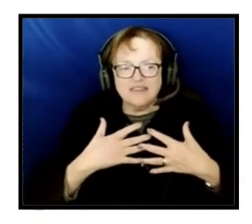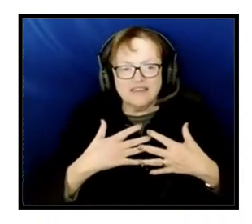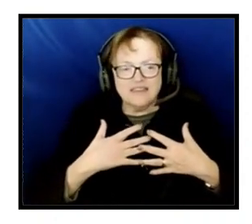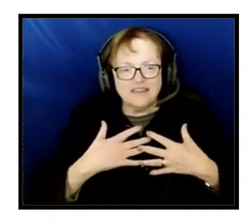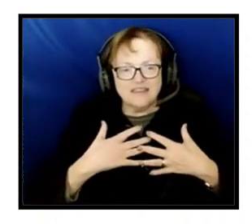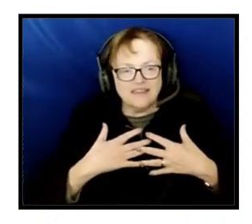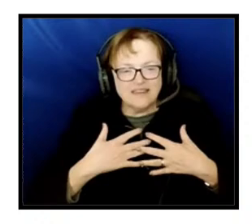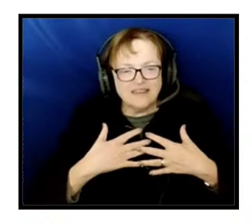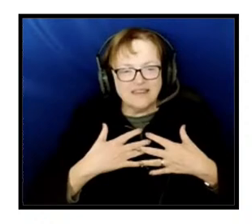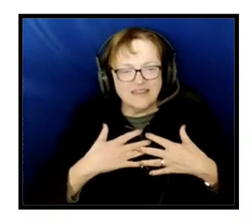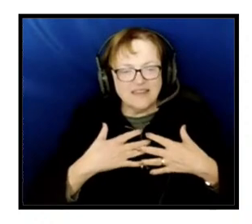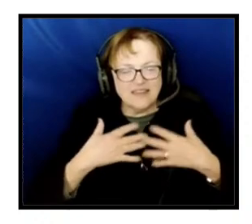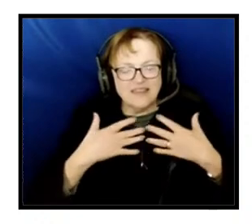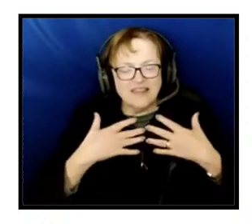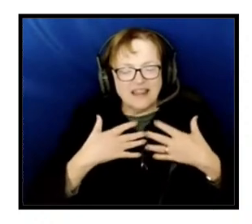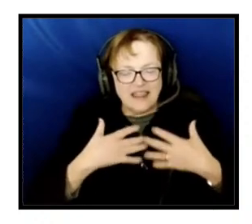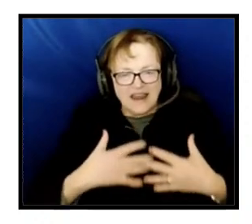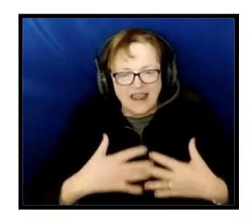Let it out.